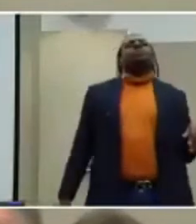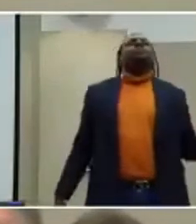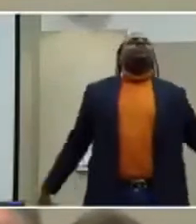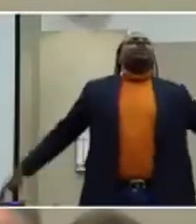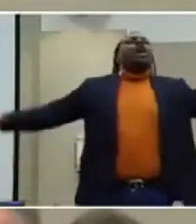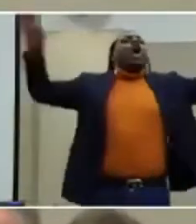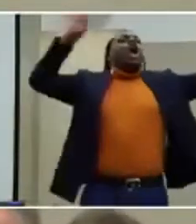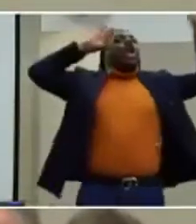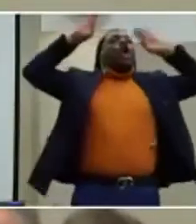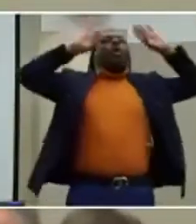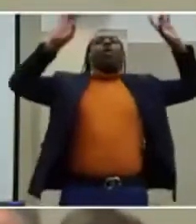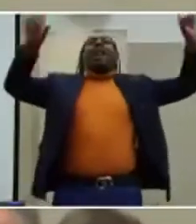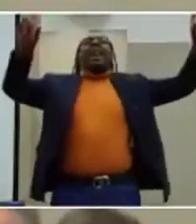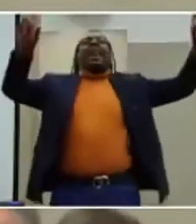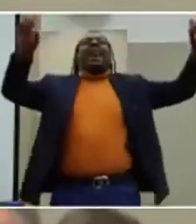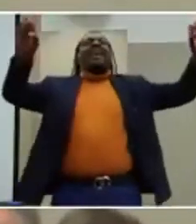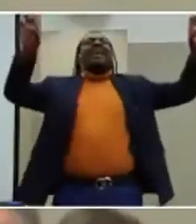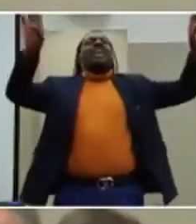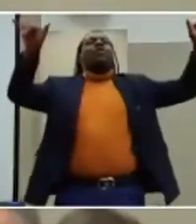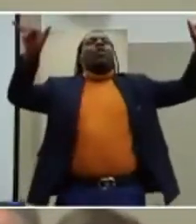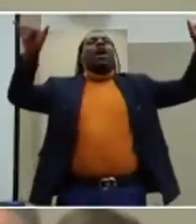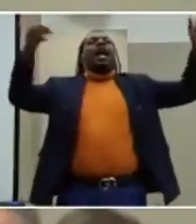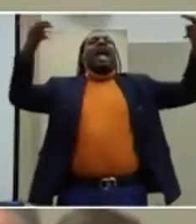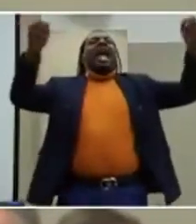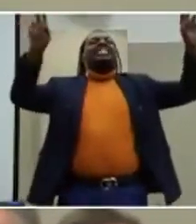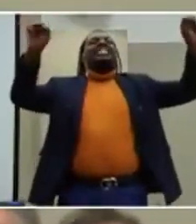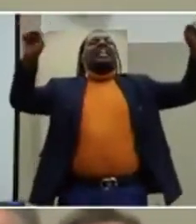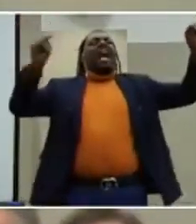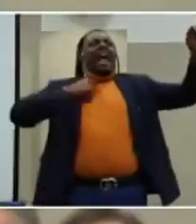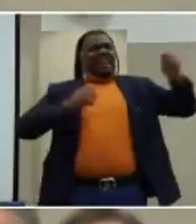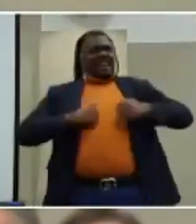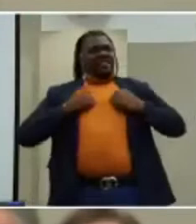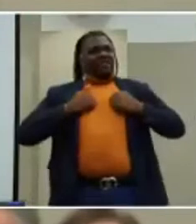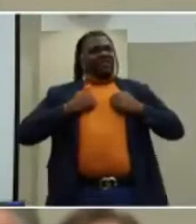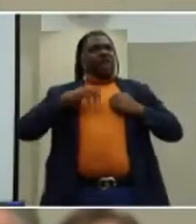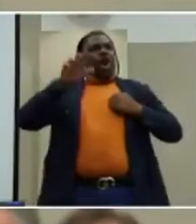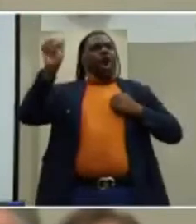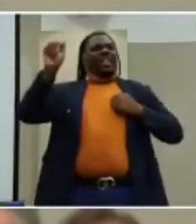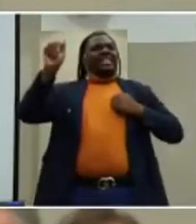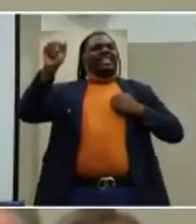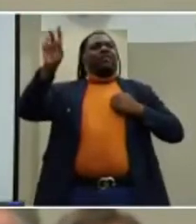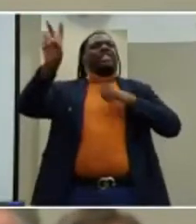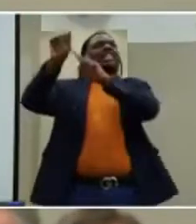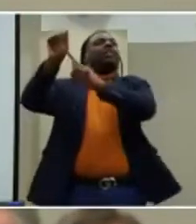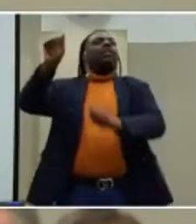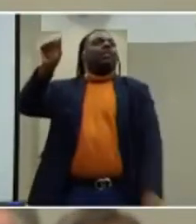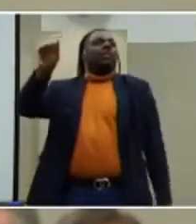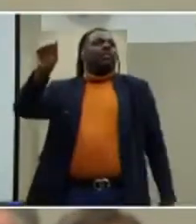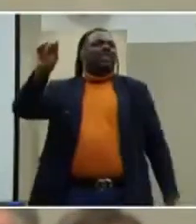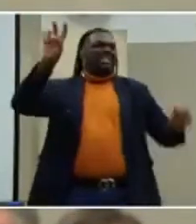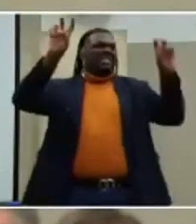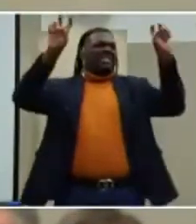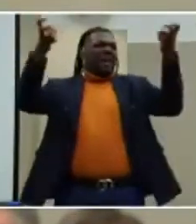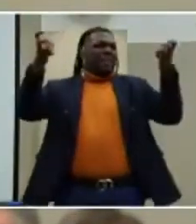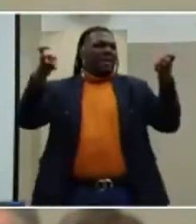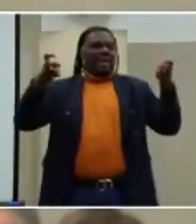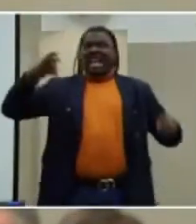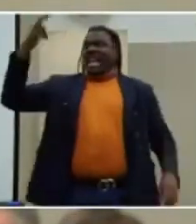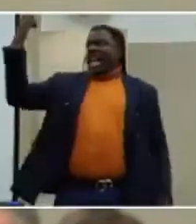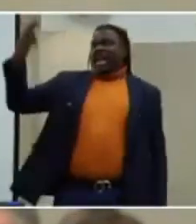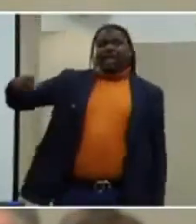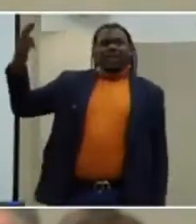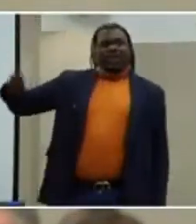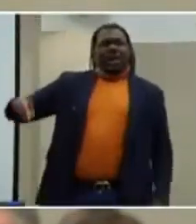Hello, I'm Leroy Hanson. I live in Arlington, Virginia, and I have a topic that now may be history, but